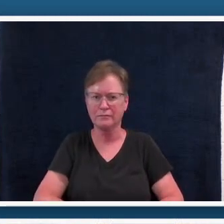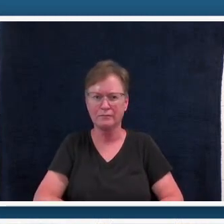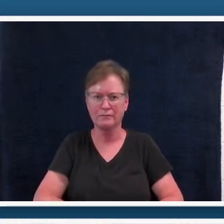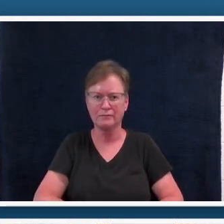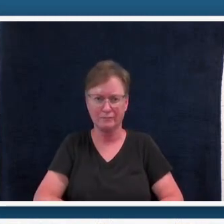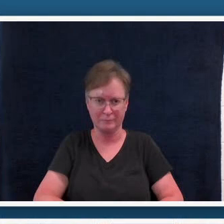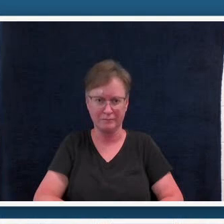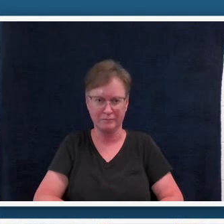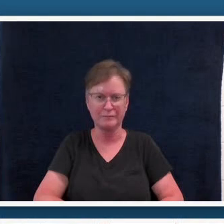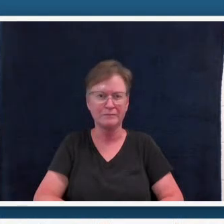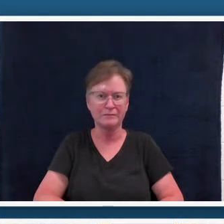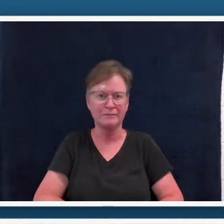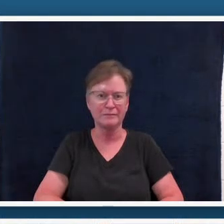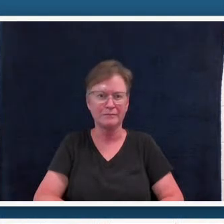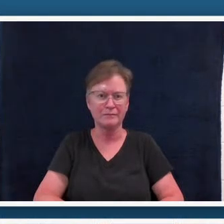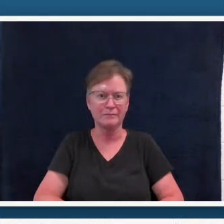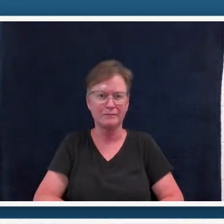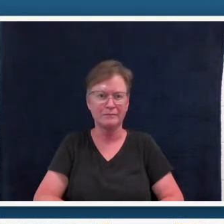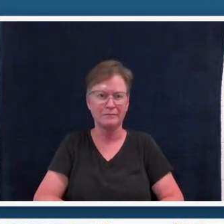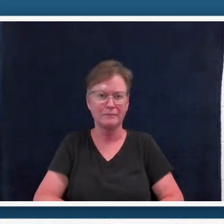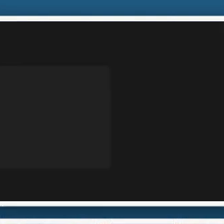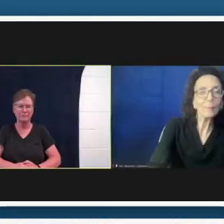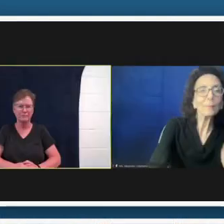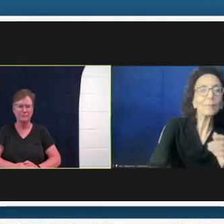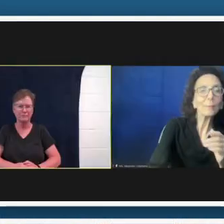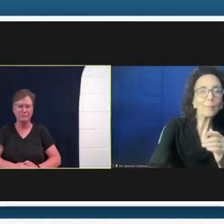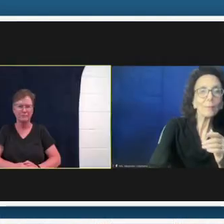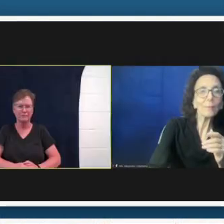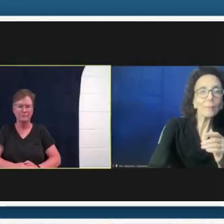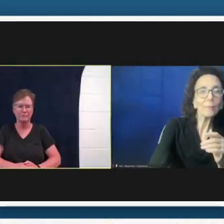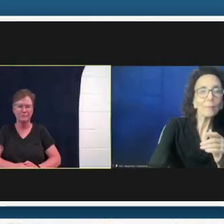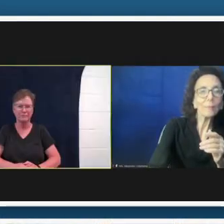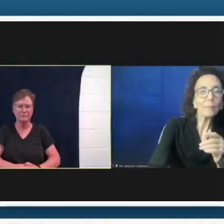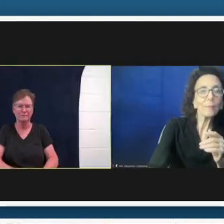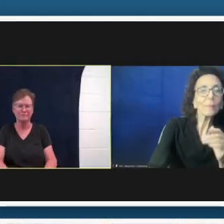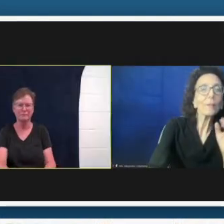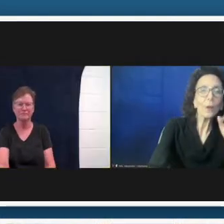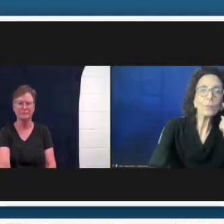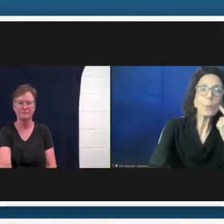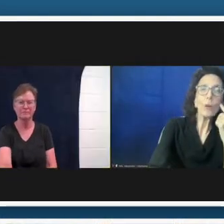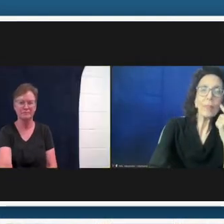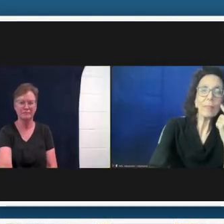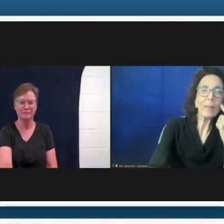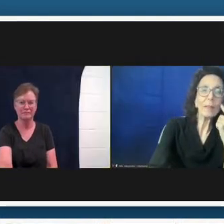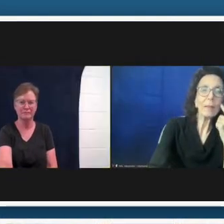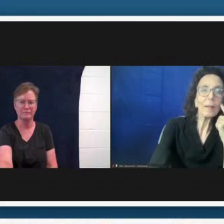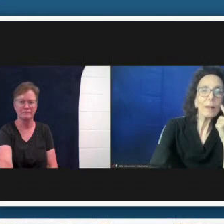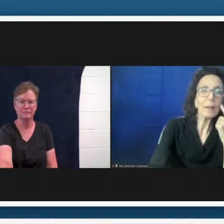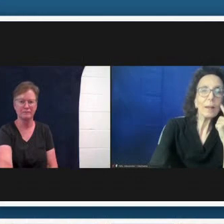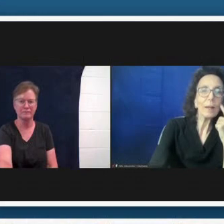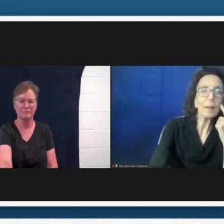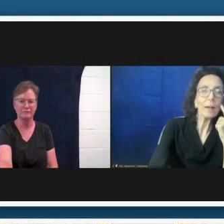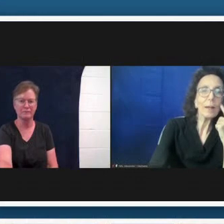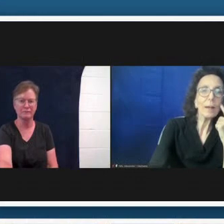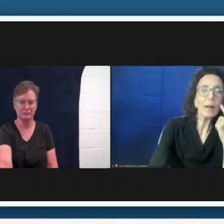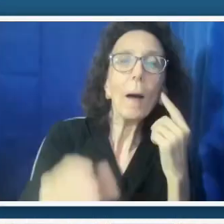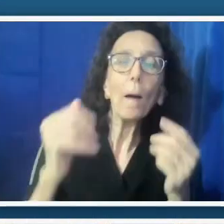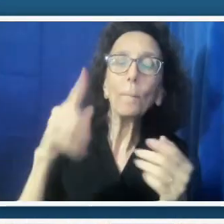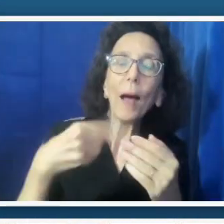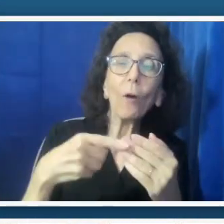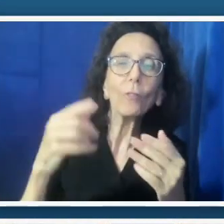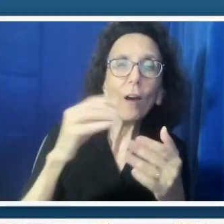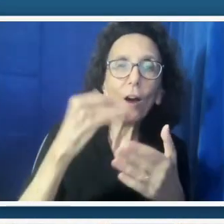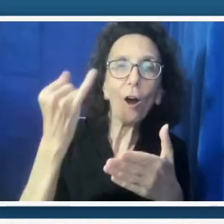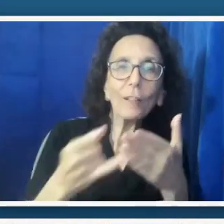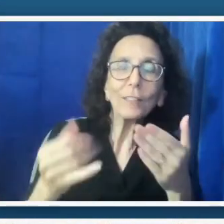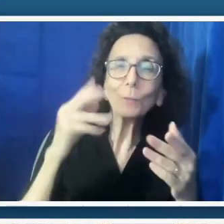things that Jessie talked about a little bit, concealing and revealing, and thinking about the artist perspective. Just